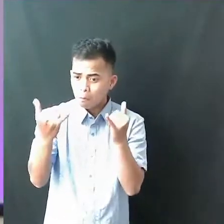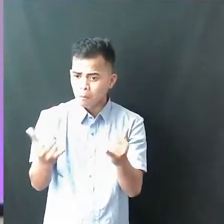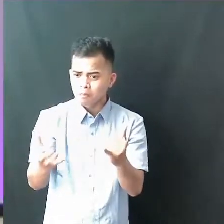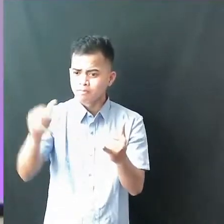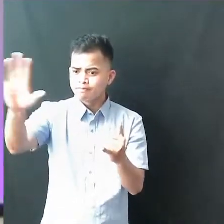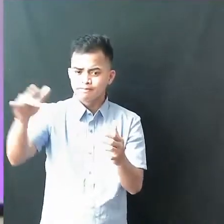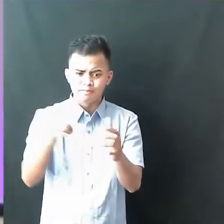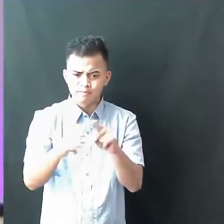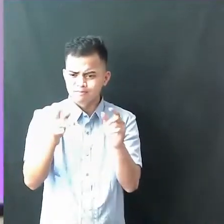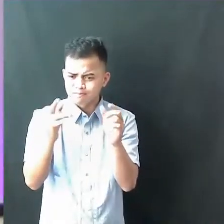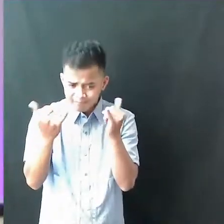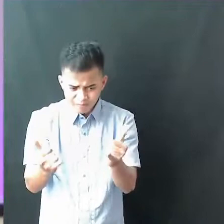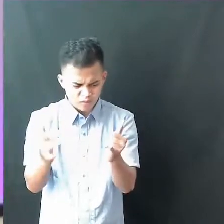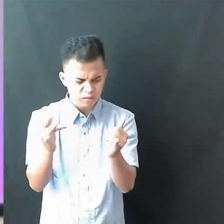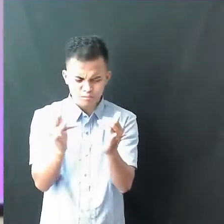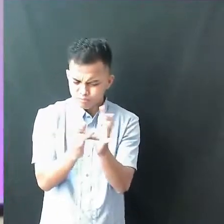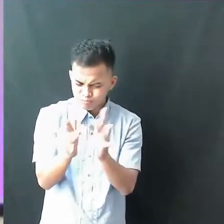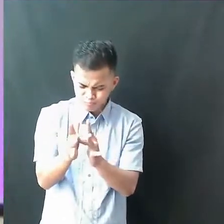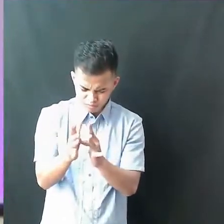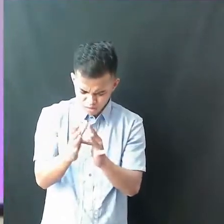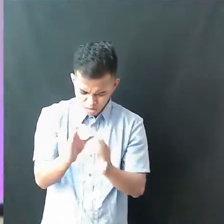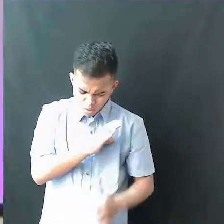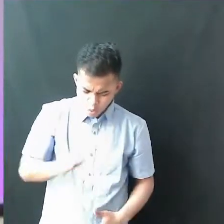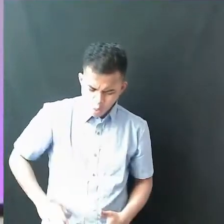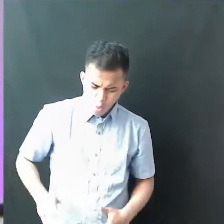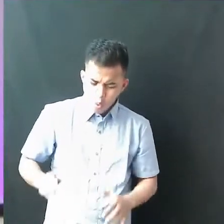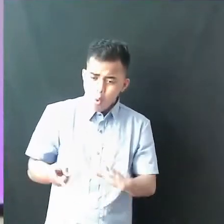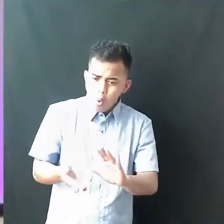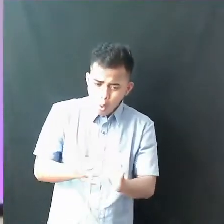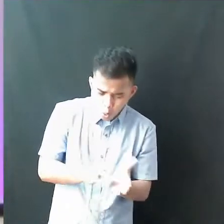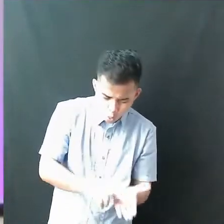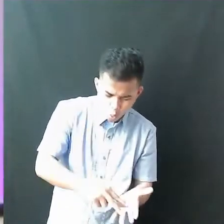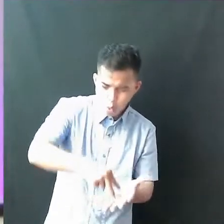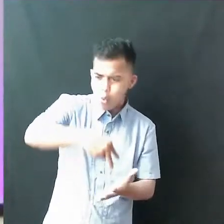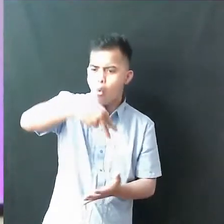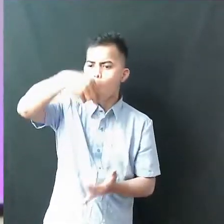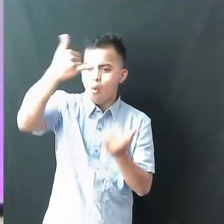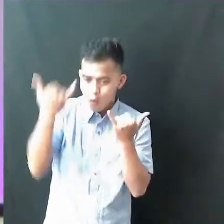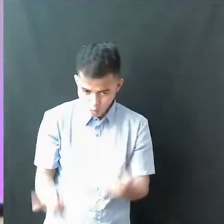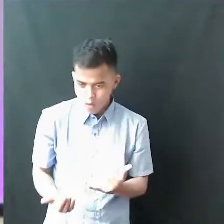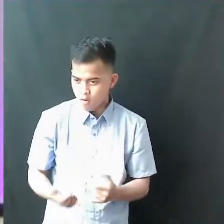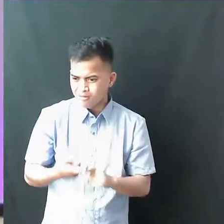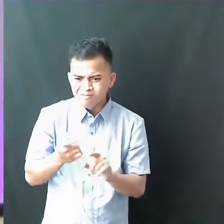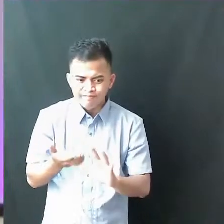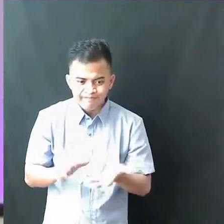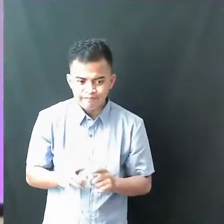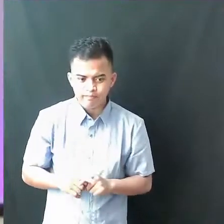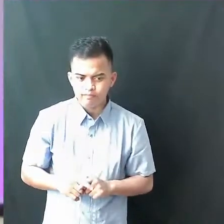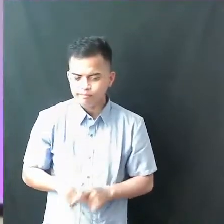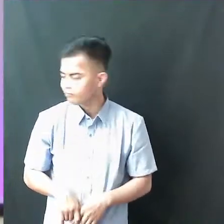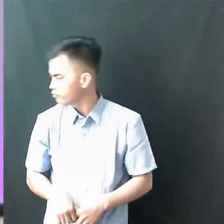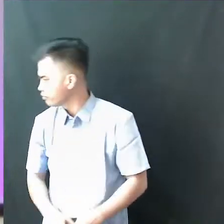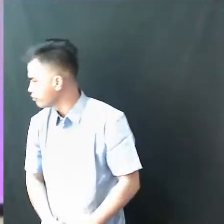Christ risen from the dead and become the first fruits of them that's left, those that have passed